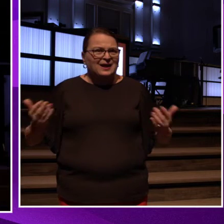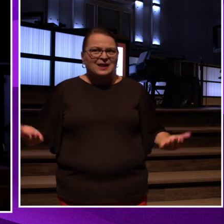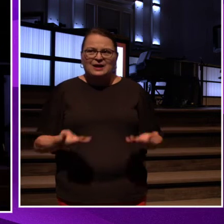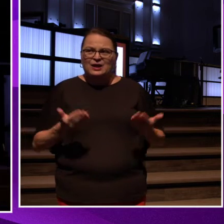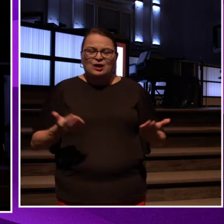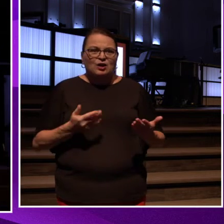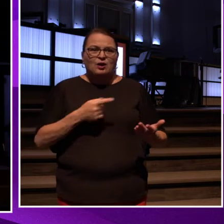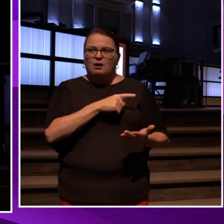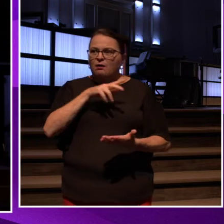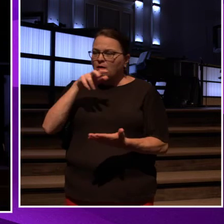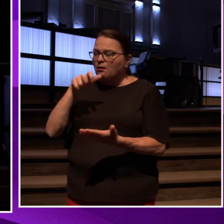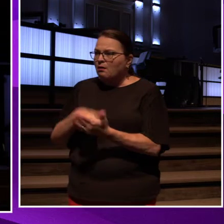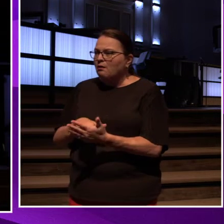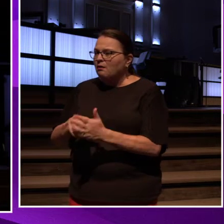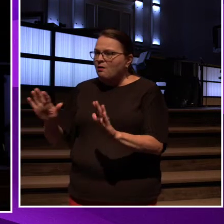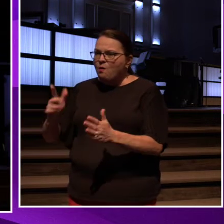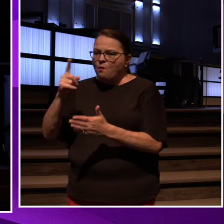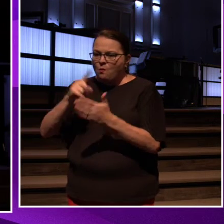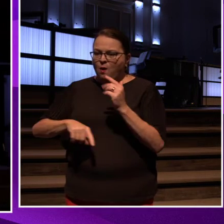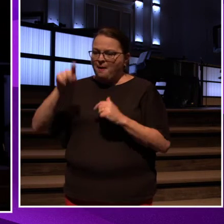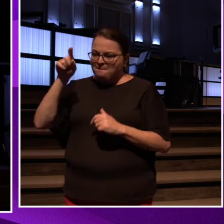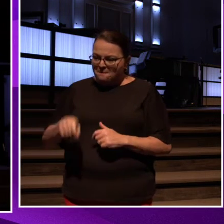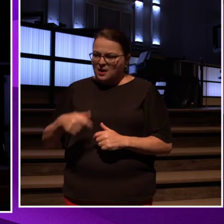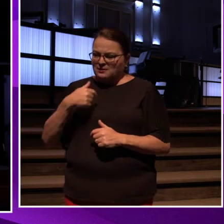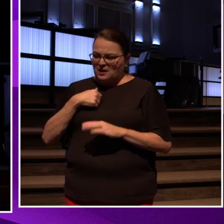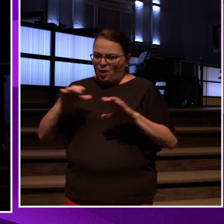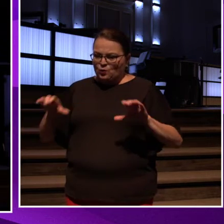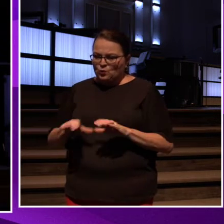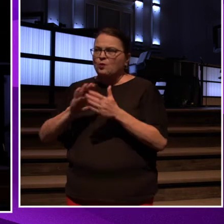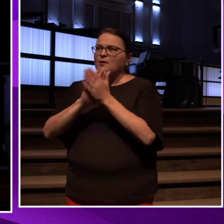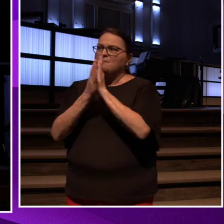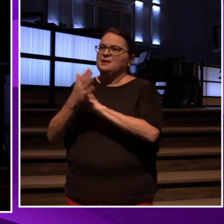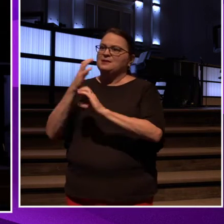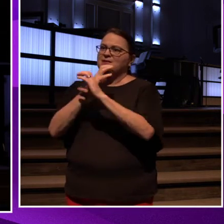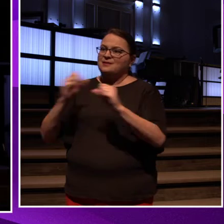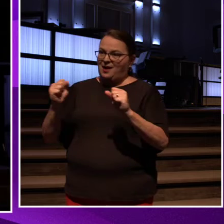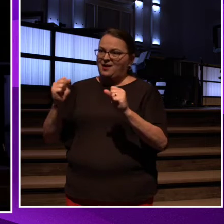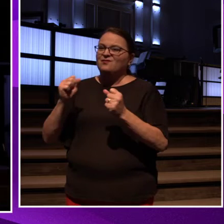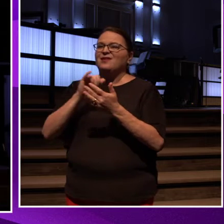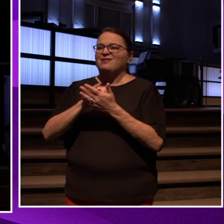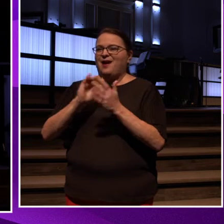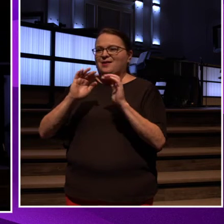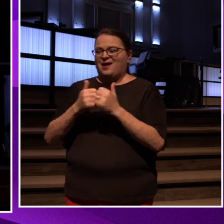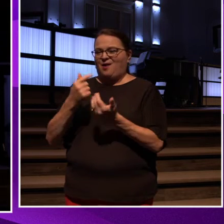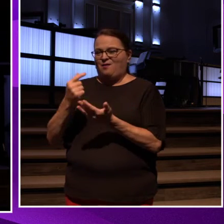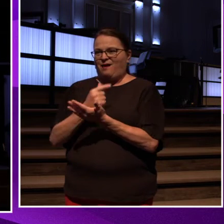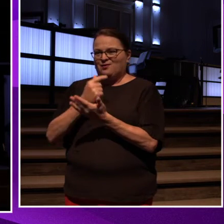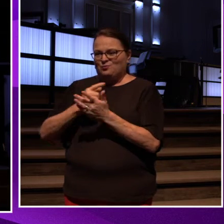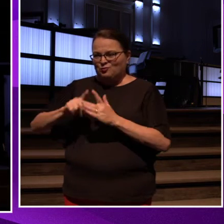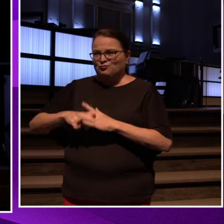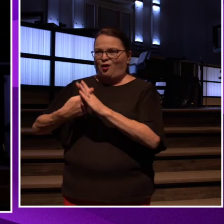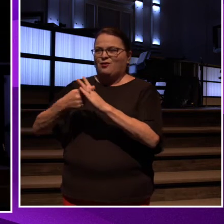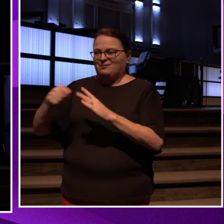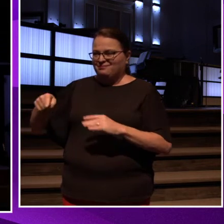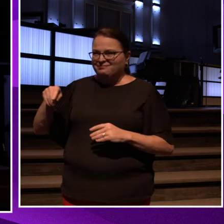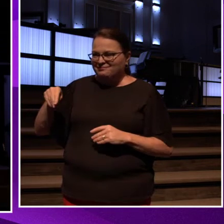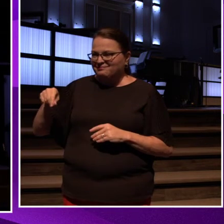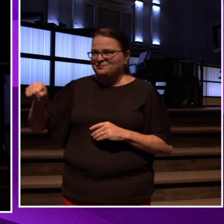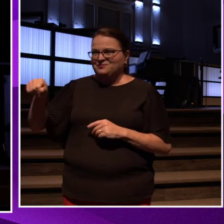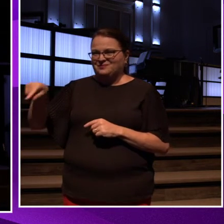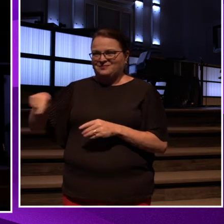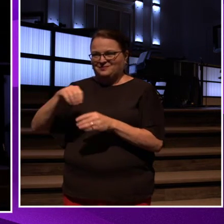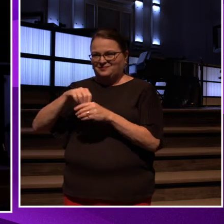what must I do to be saved?" And that's how the gospel got planted in this little town of Philippi.